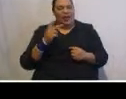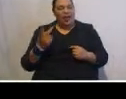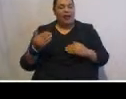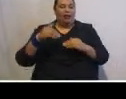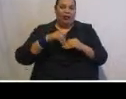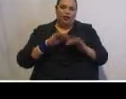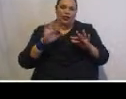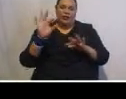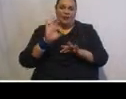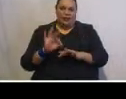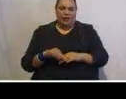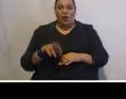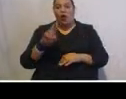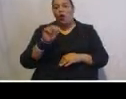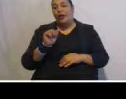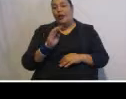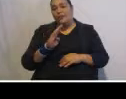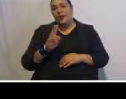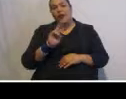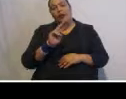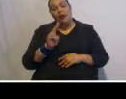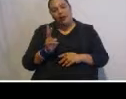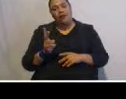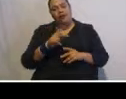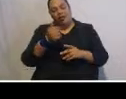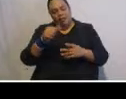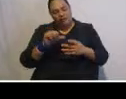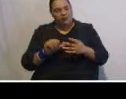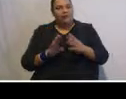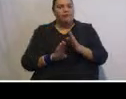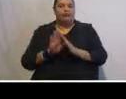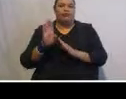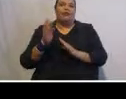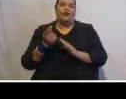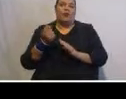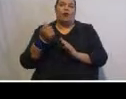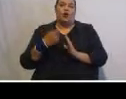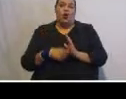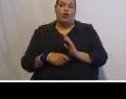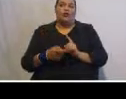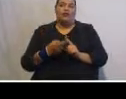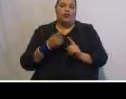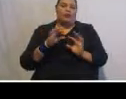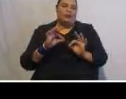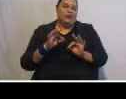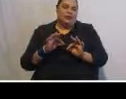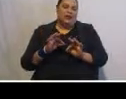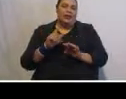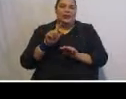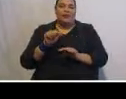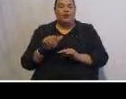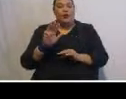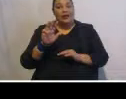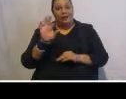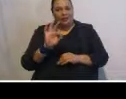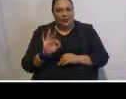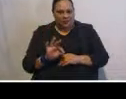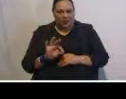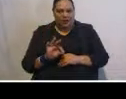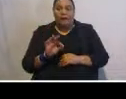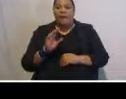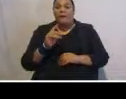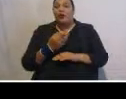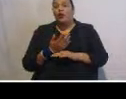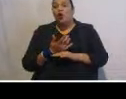10%. The RAB, another inefficiency inflated by cost overruns of power plants, 7.9%. The